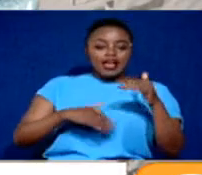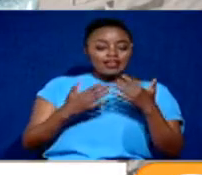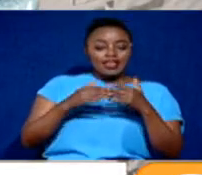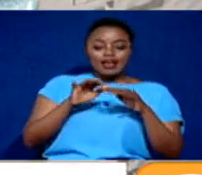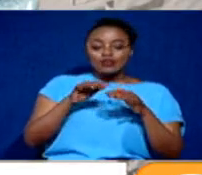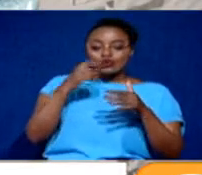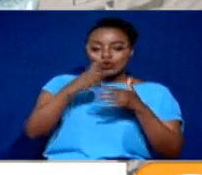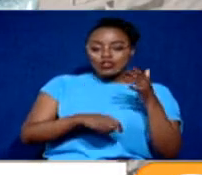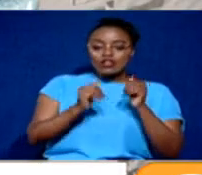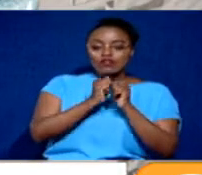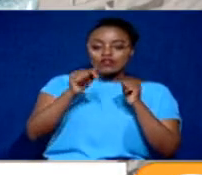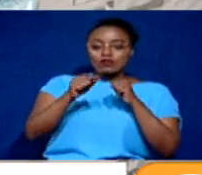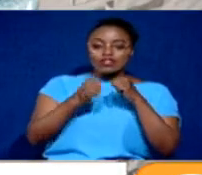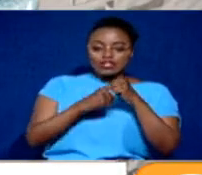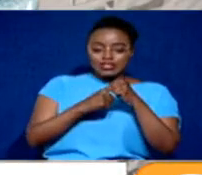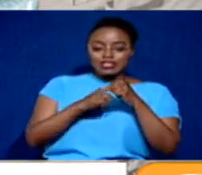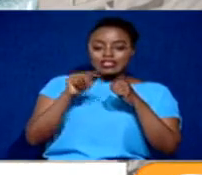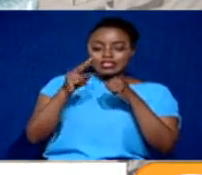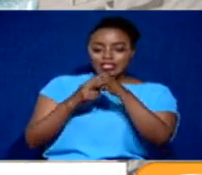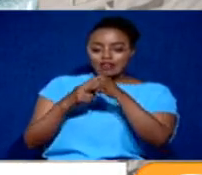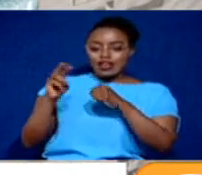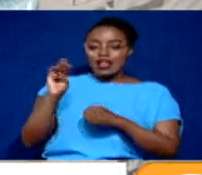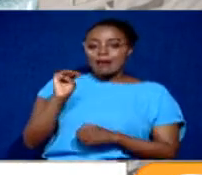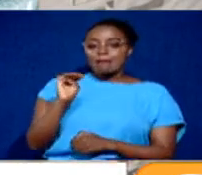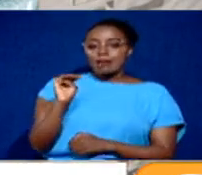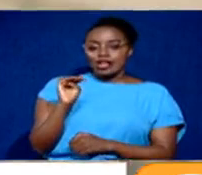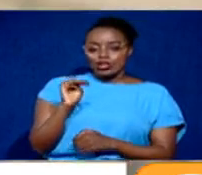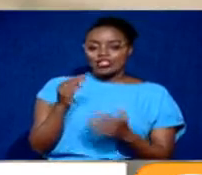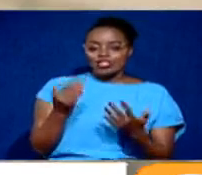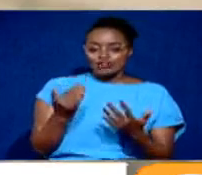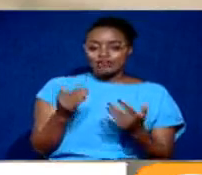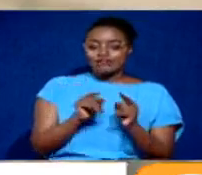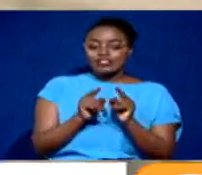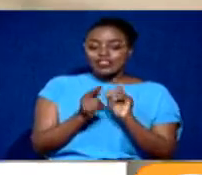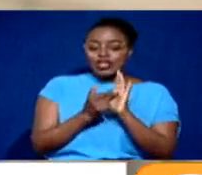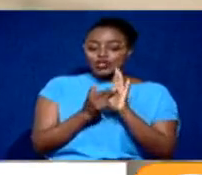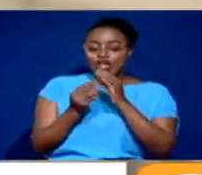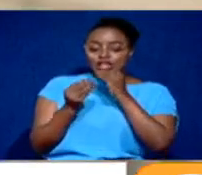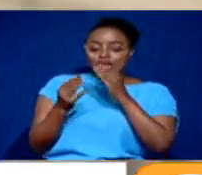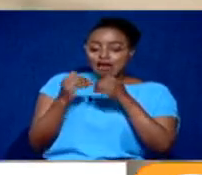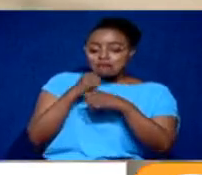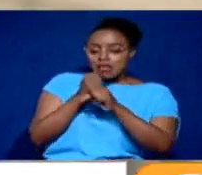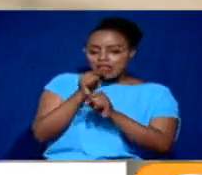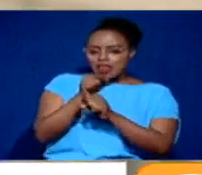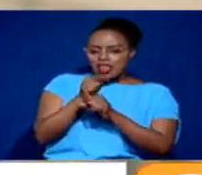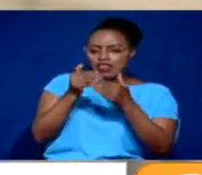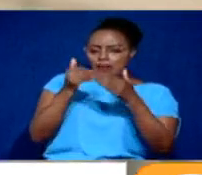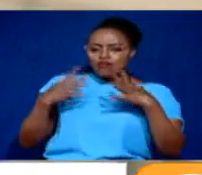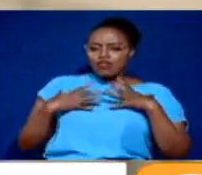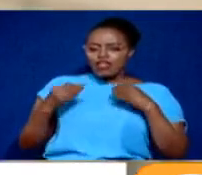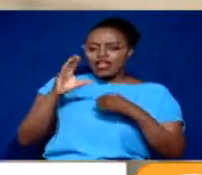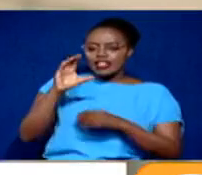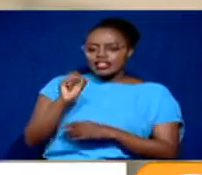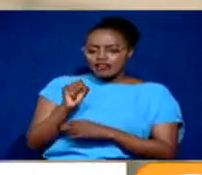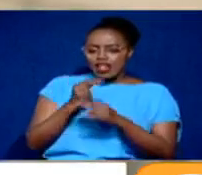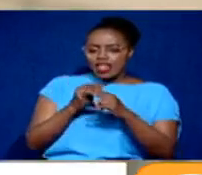price of 15.67 million shillings. Now, the revelations would put the then Health Cabinet